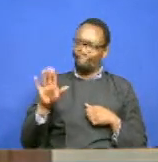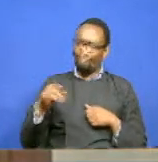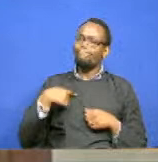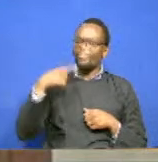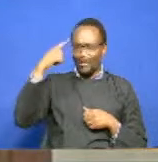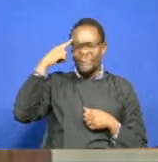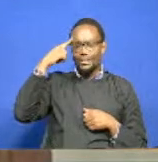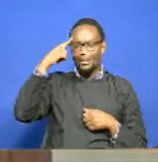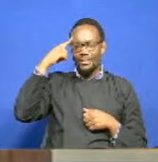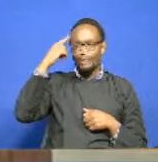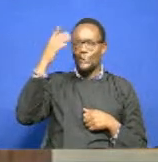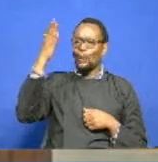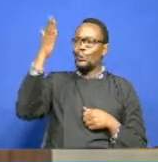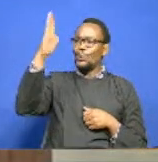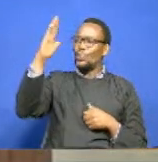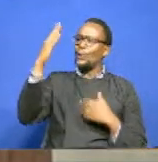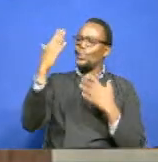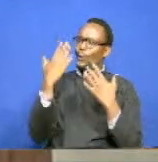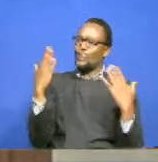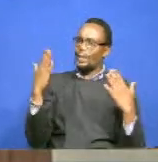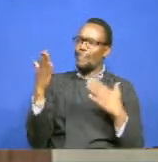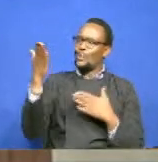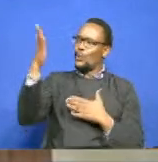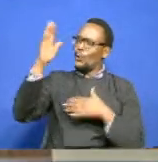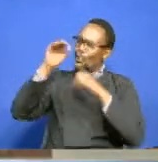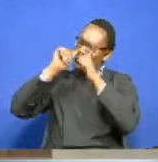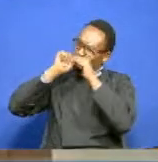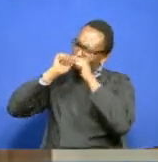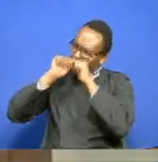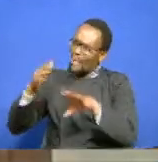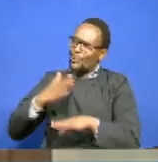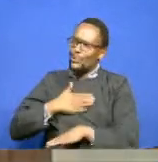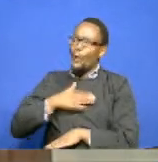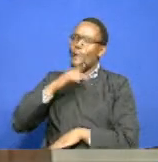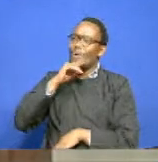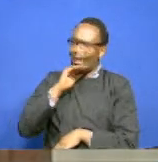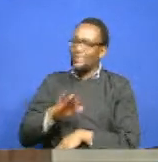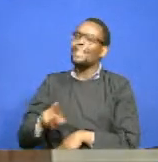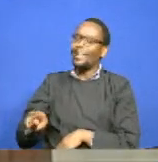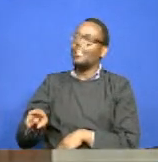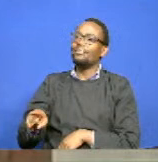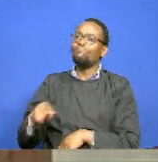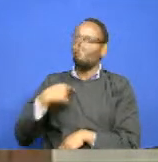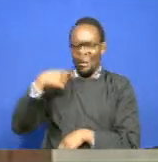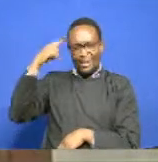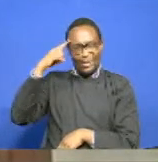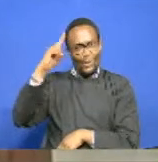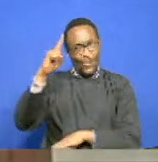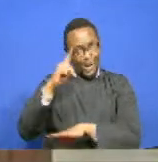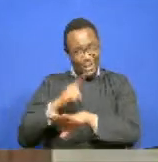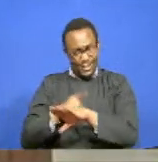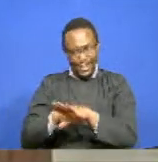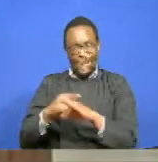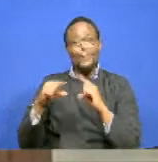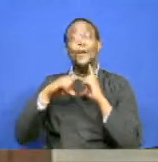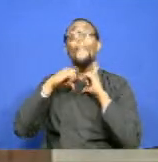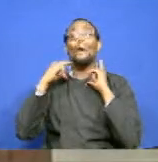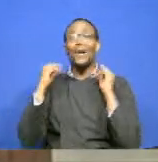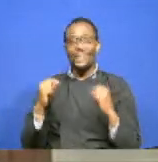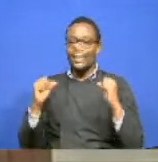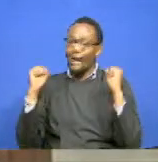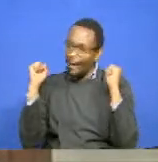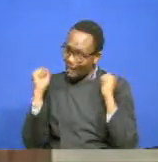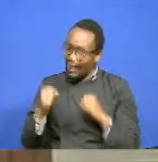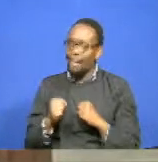divine hand now. May God bless you, my boy. Yes, I think you will become a preacher. Many